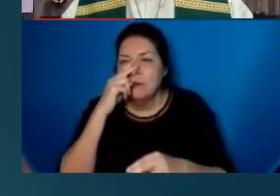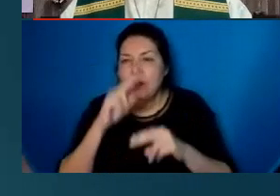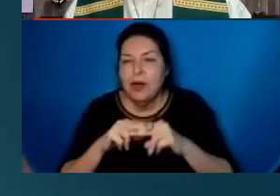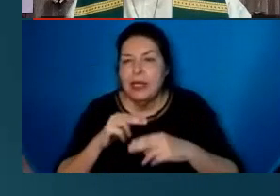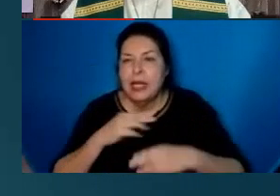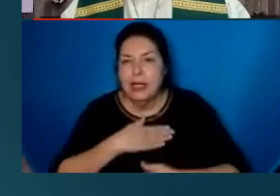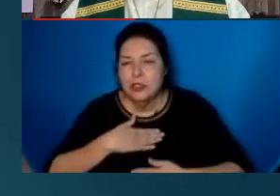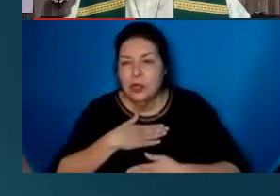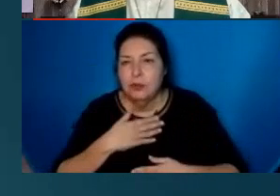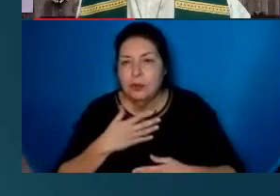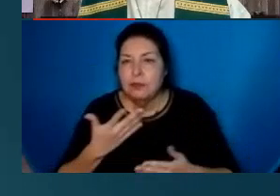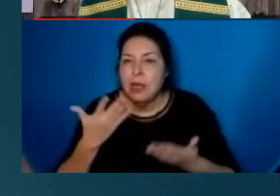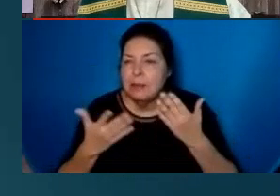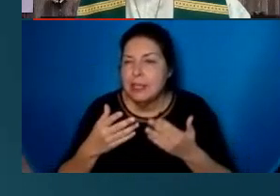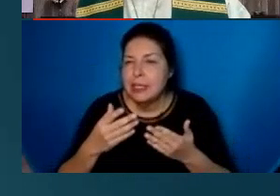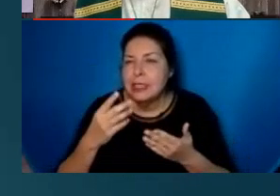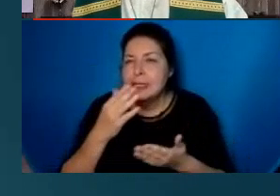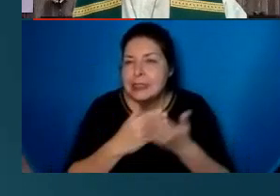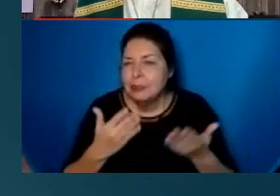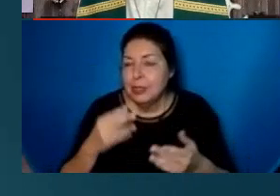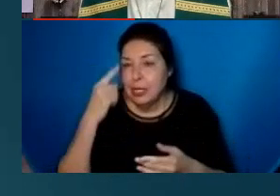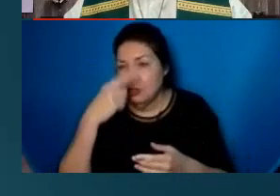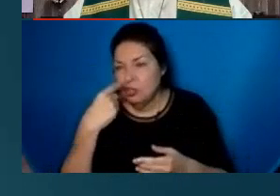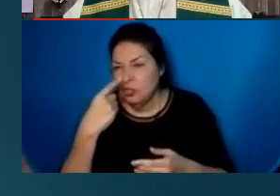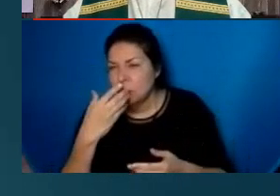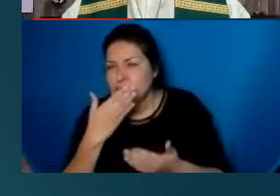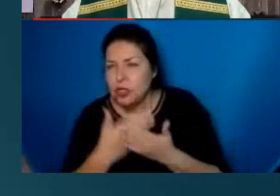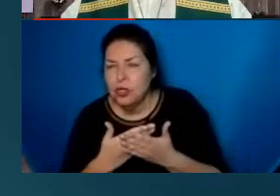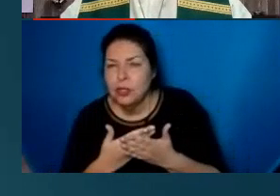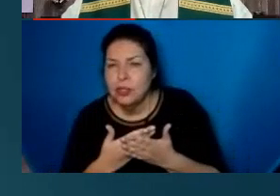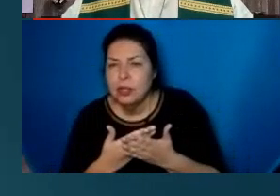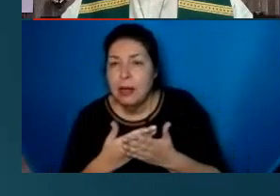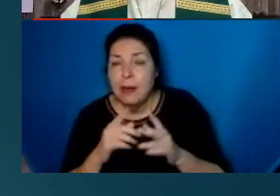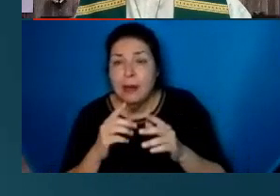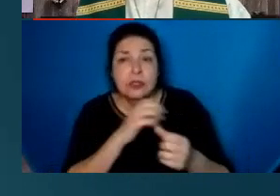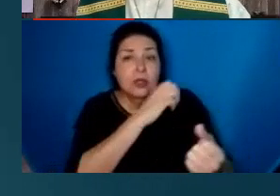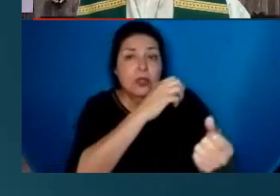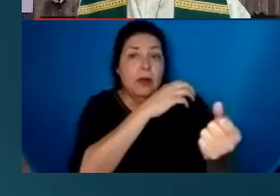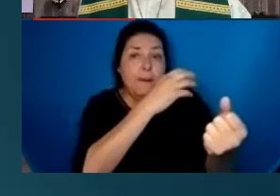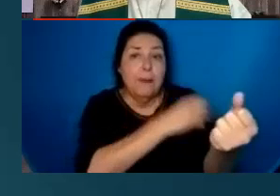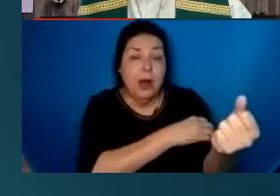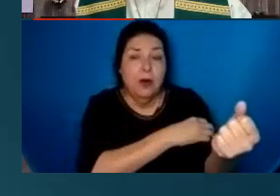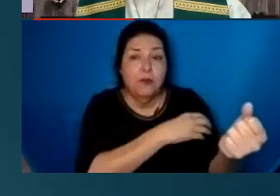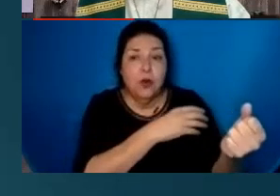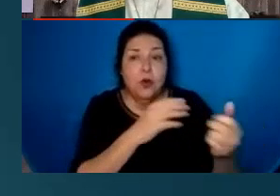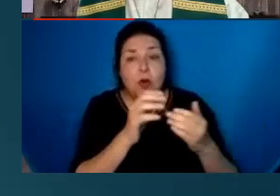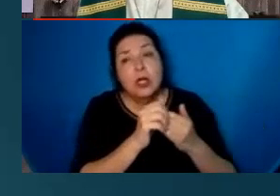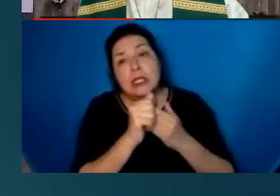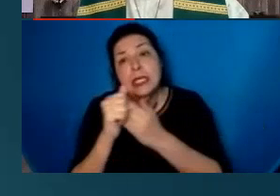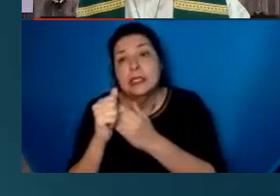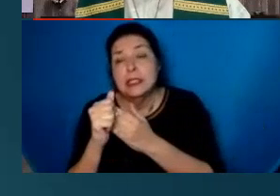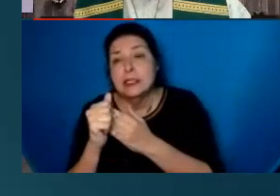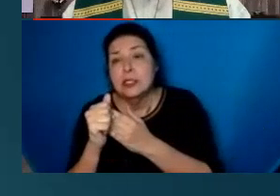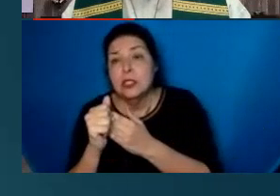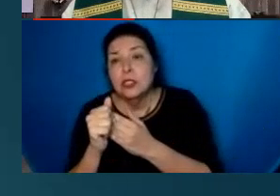something that seems good, but we shouldn't be fooled. The powerful lure leads us to a powerful trap